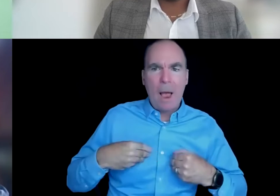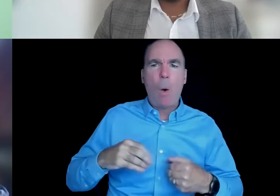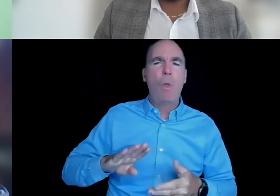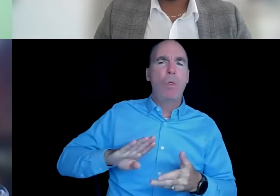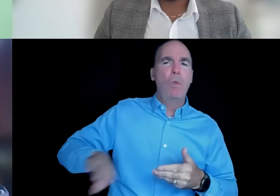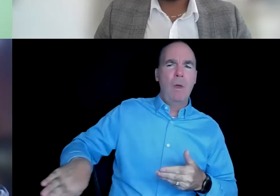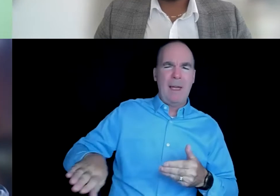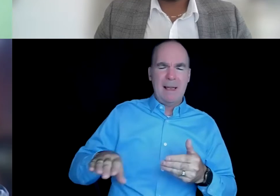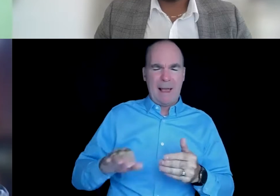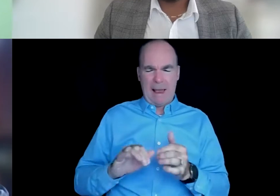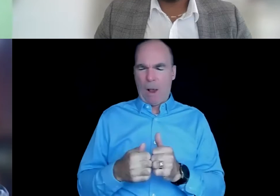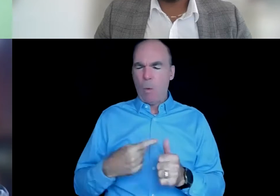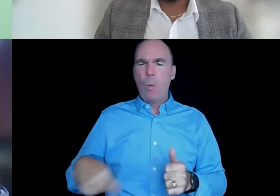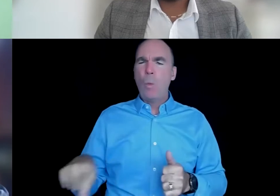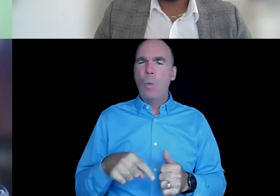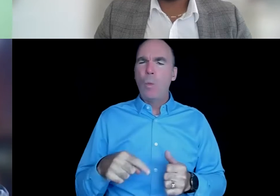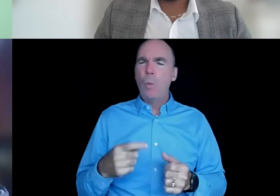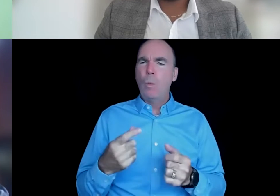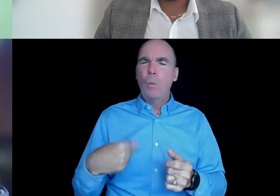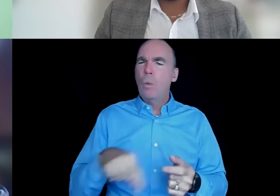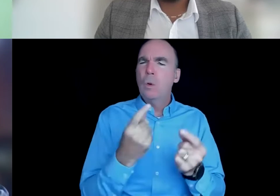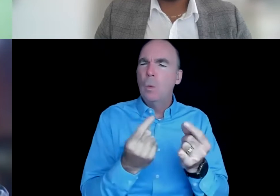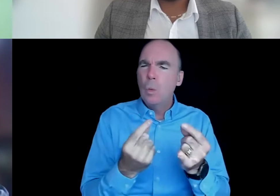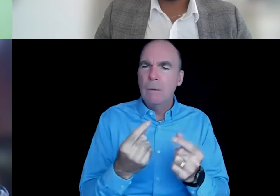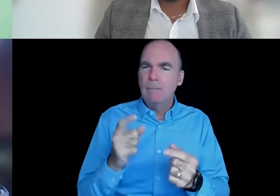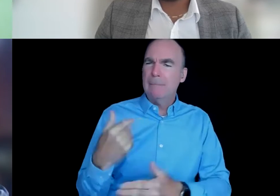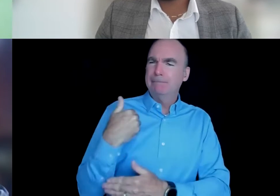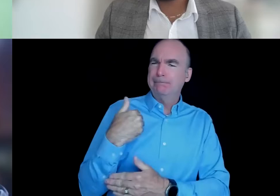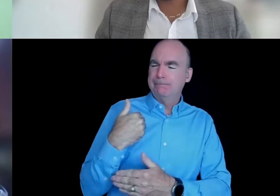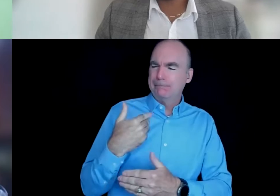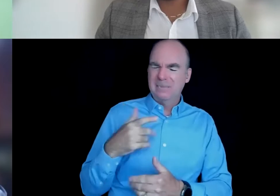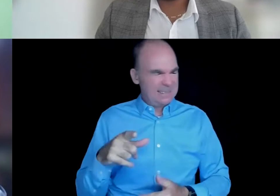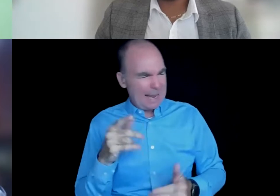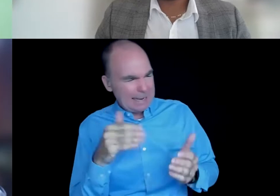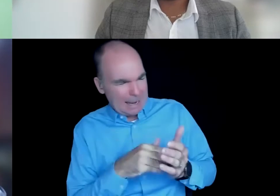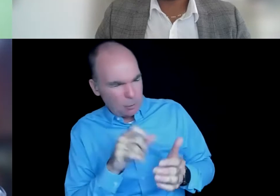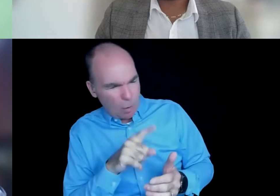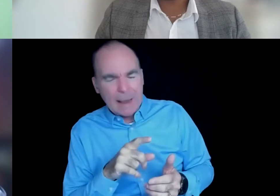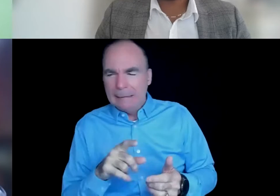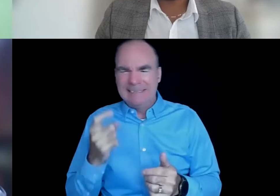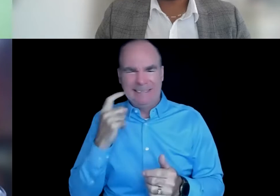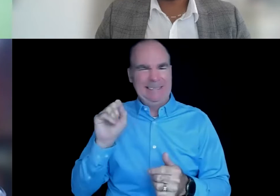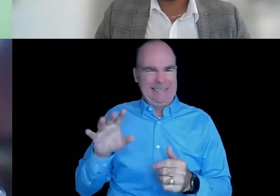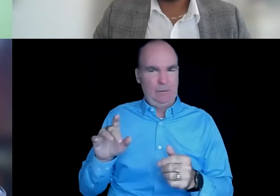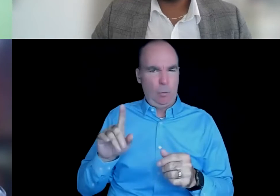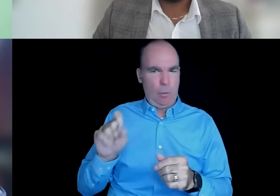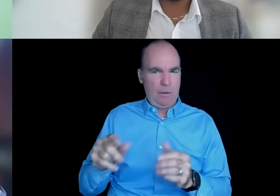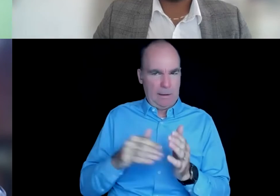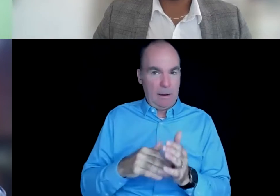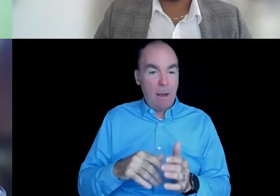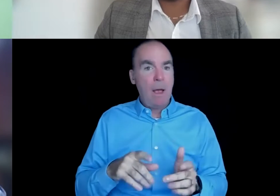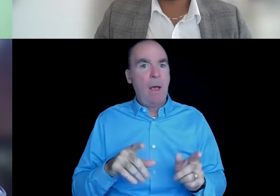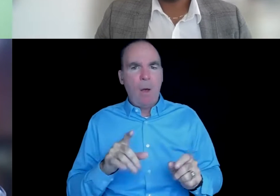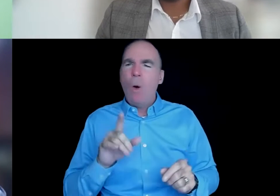Yeah, so that, young people, you've been involved in the youth justice movement, you understand that we need to continue